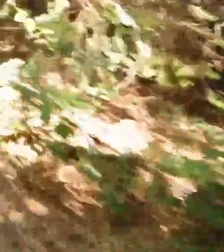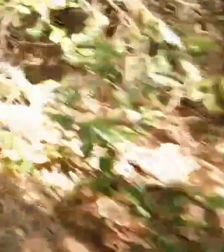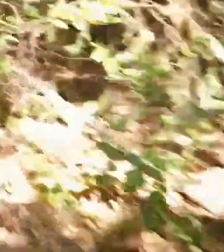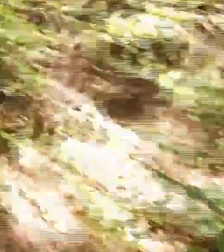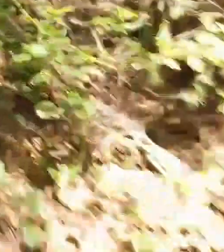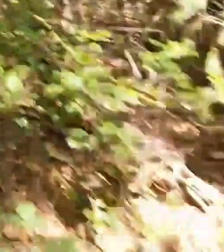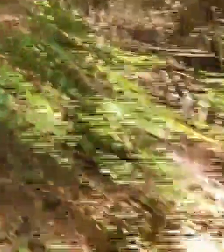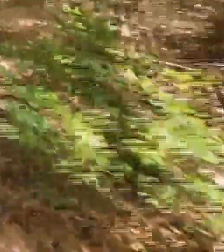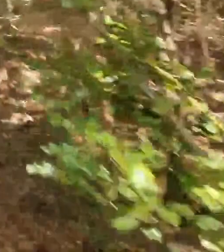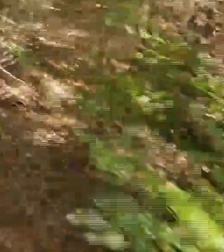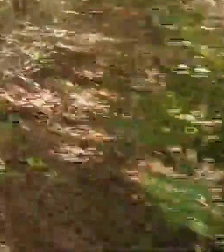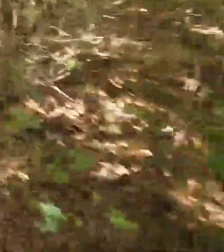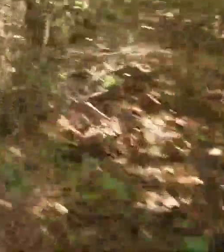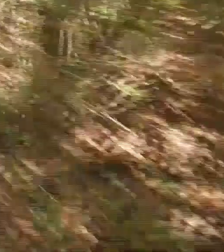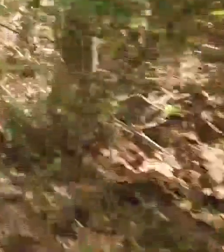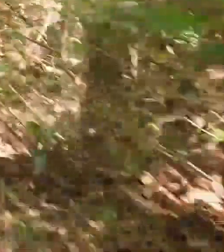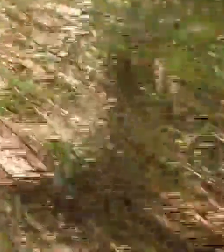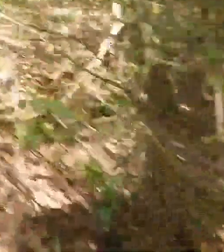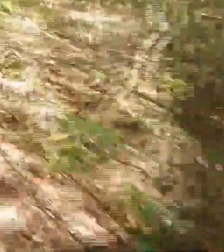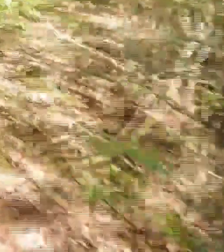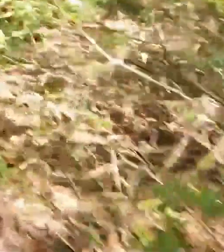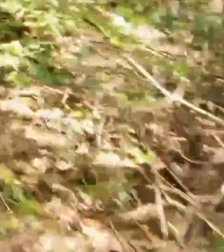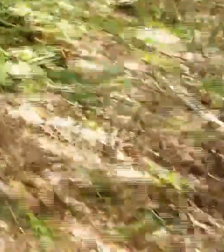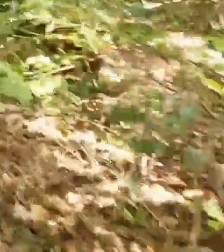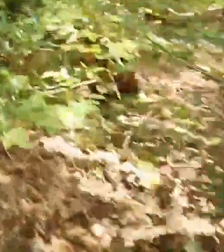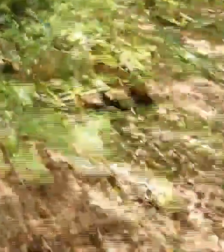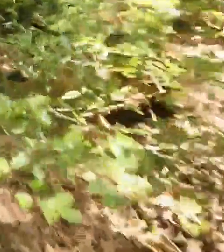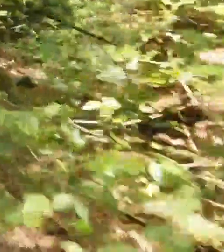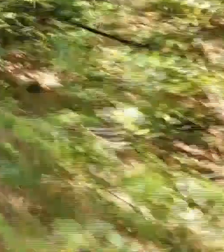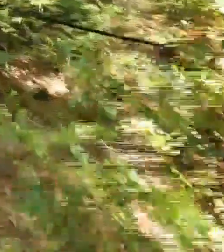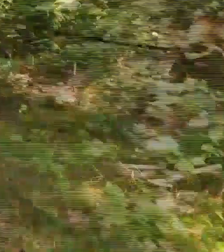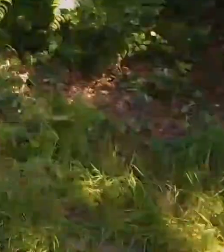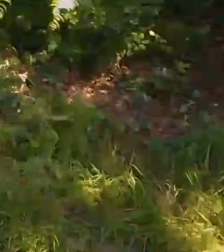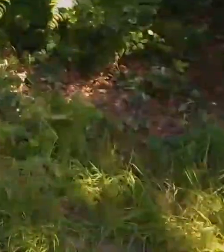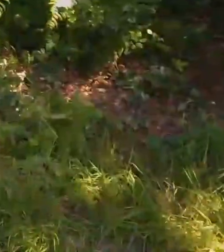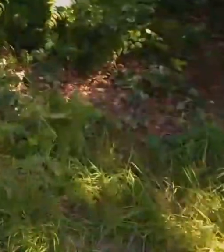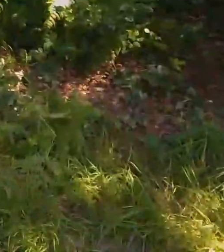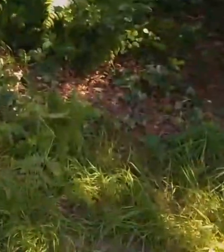Sina kept going, kept the motivation high, the drive to